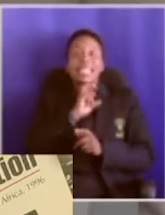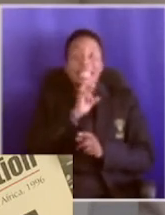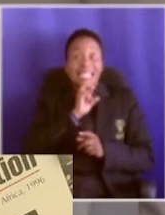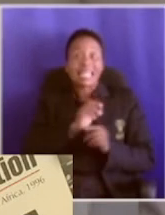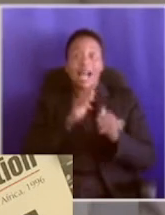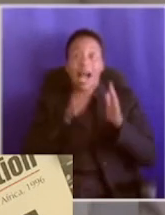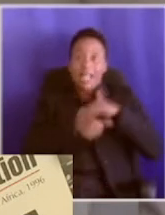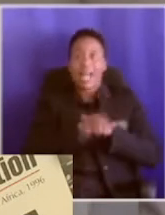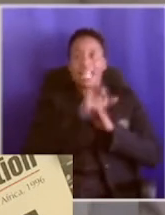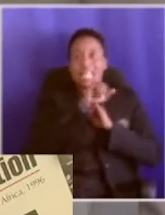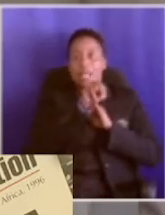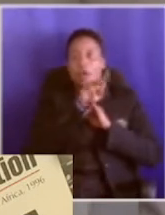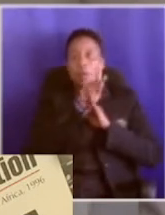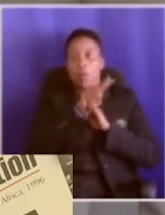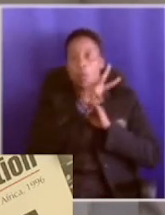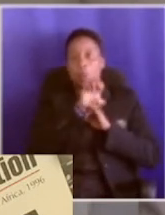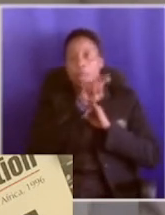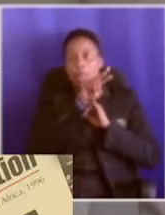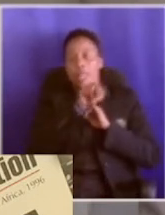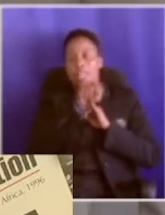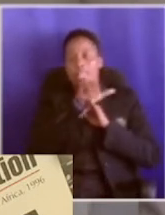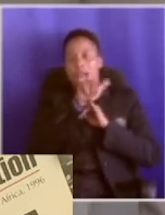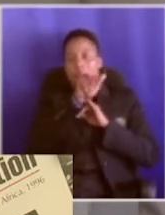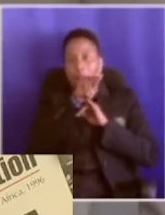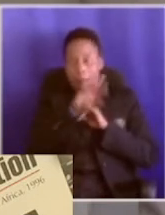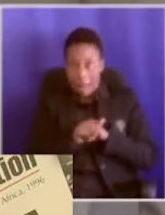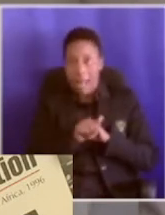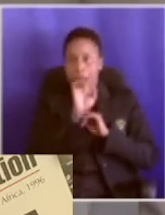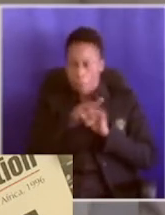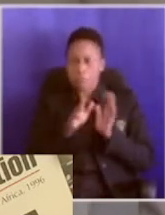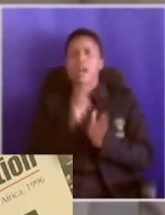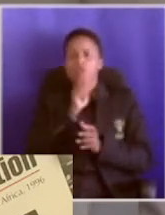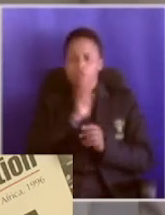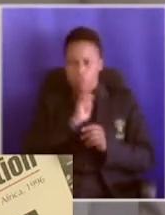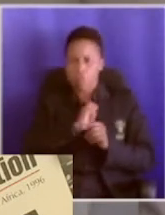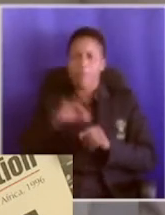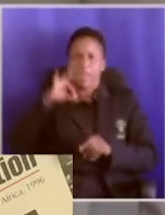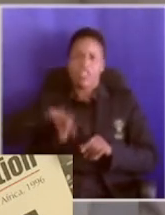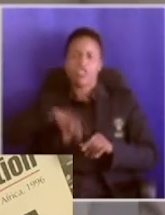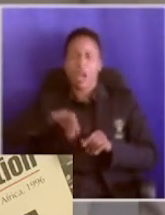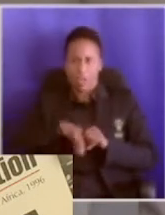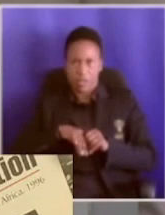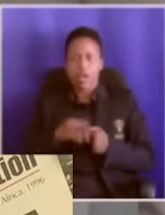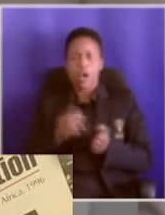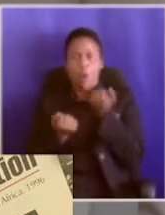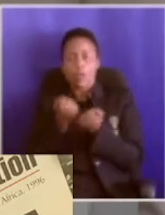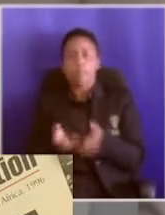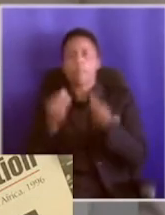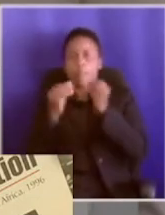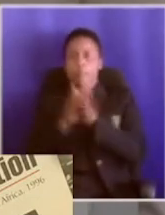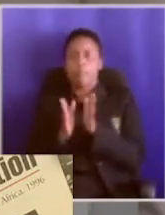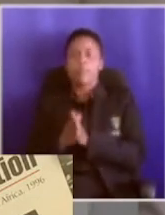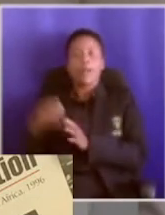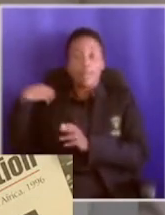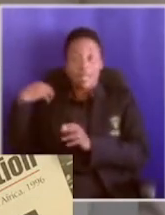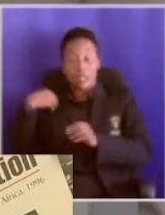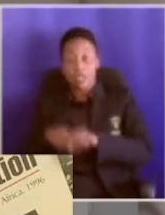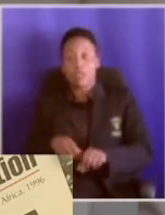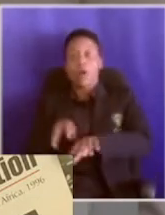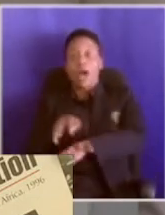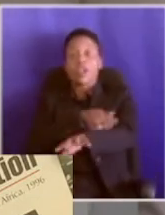beneficial owners of that land. The court also found that the Minister of Agriculture, Land Reform and